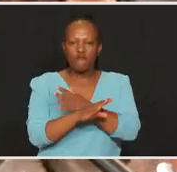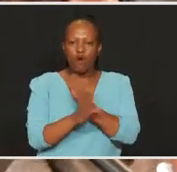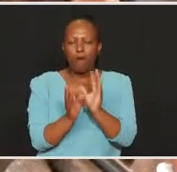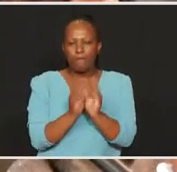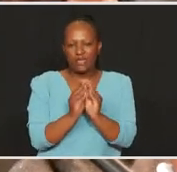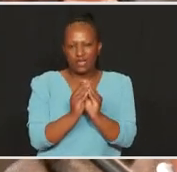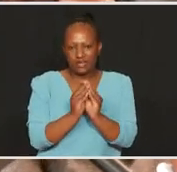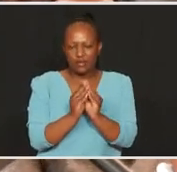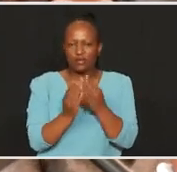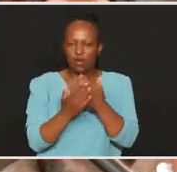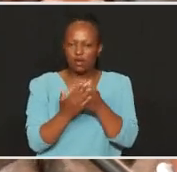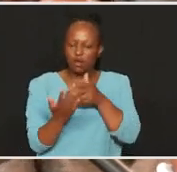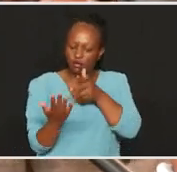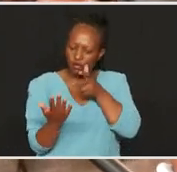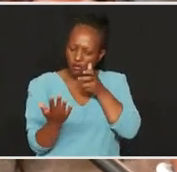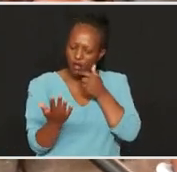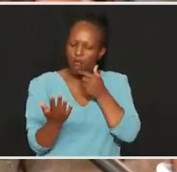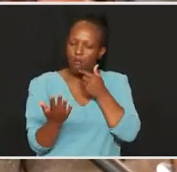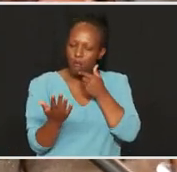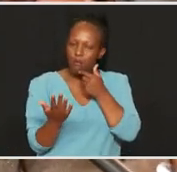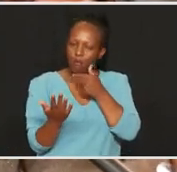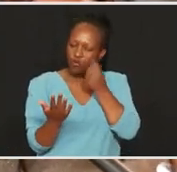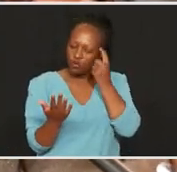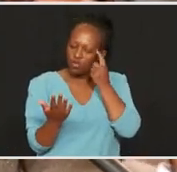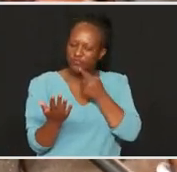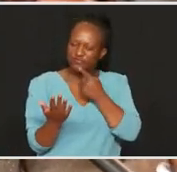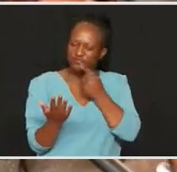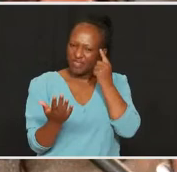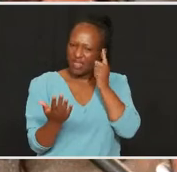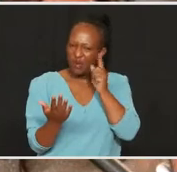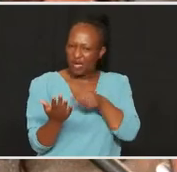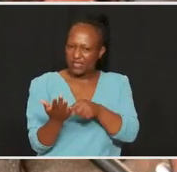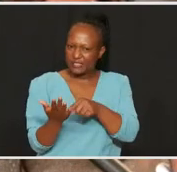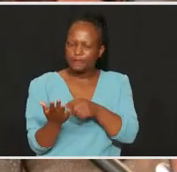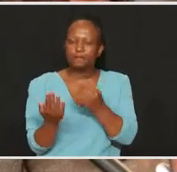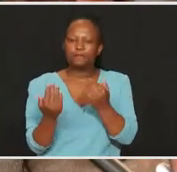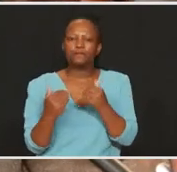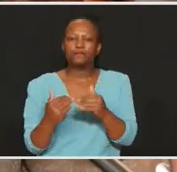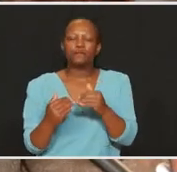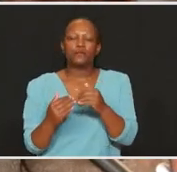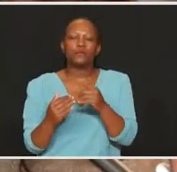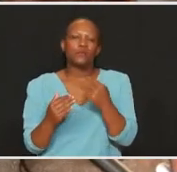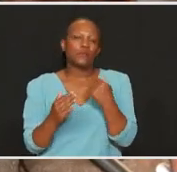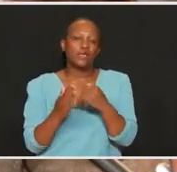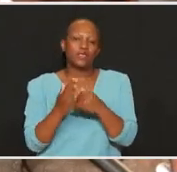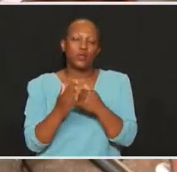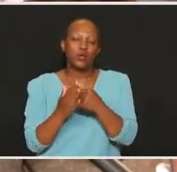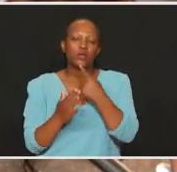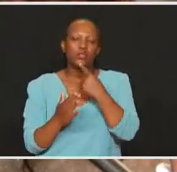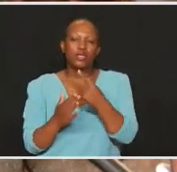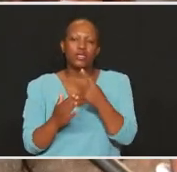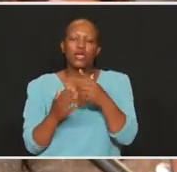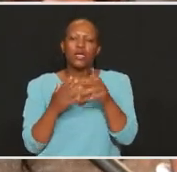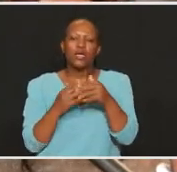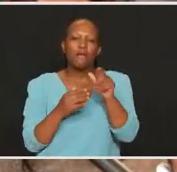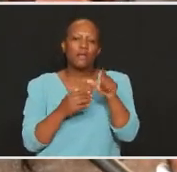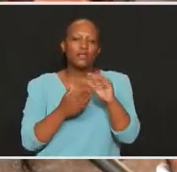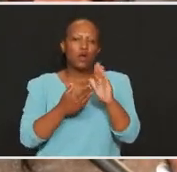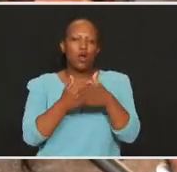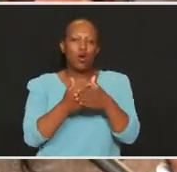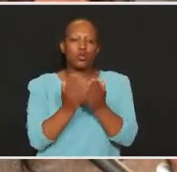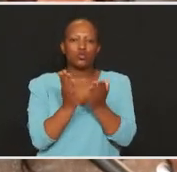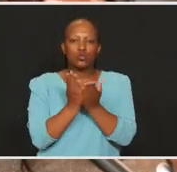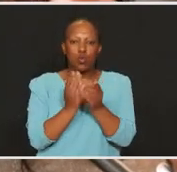opinions often in January this speaks to the pathway that's saying whoever closes the school must be arrested